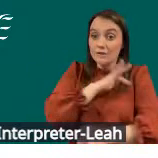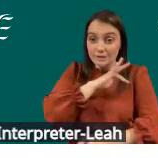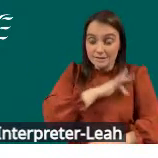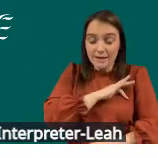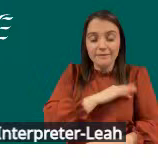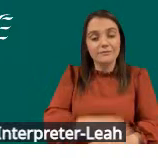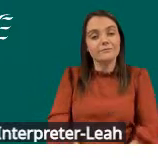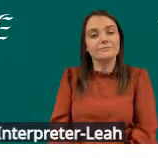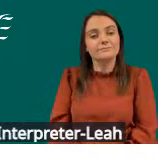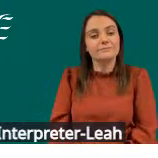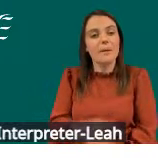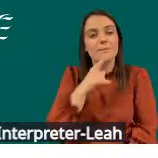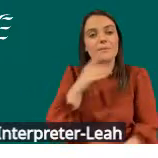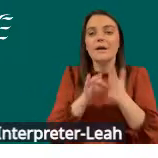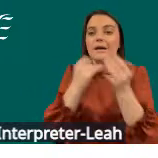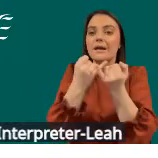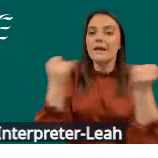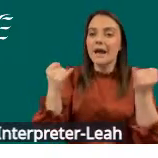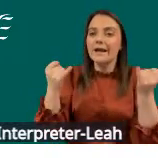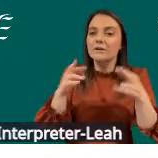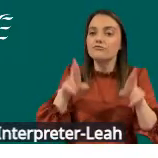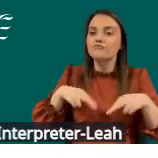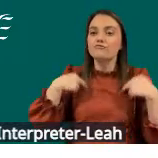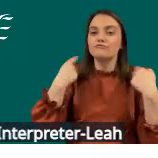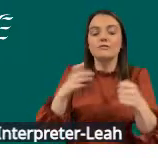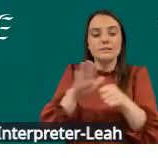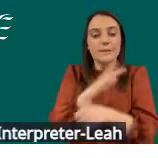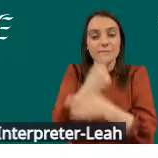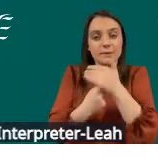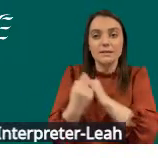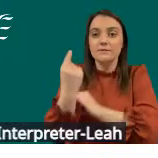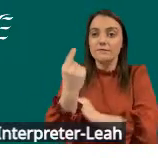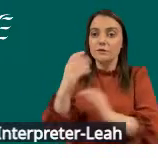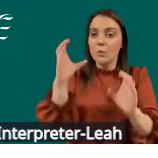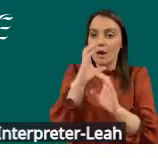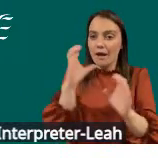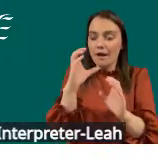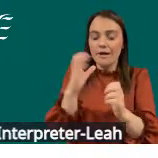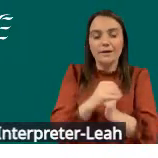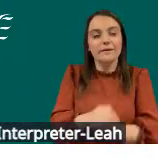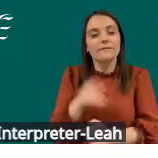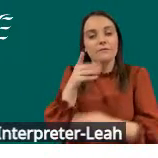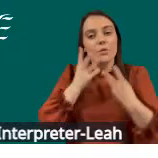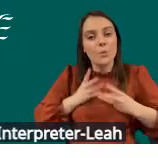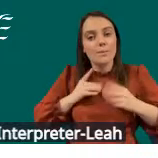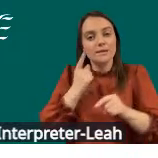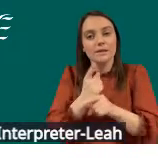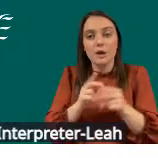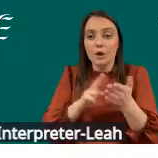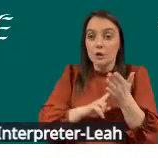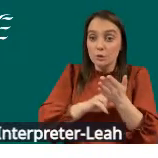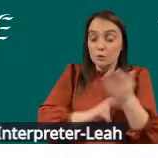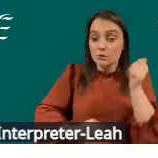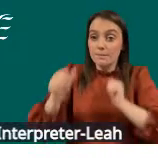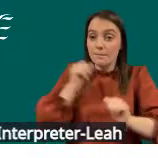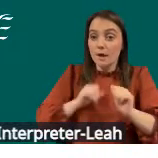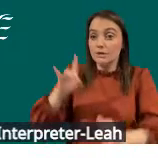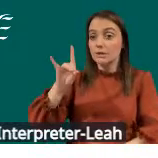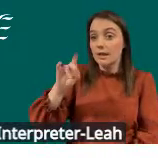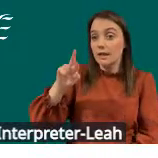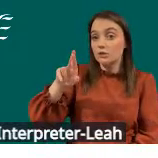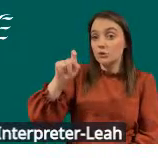all the guidelines will come back to respectful, individualized care for the woman in front of you, using the modern HRT that we prescribe,